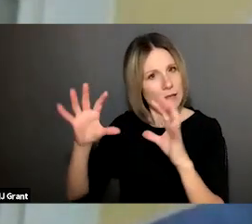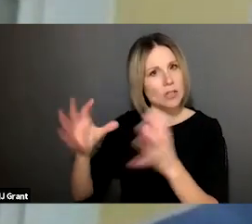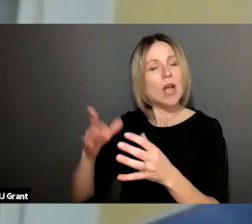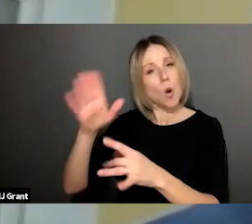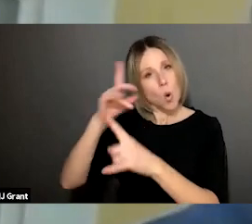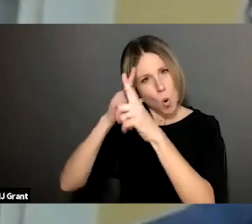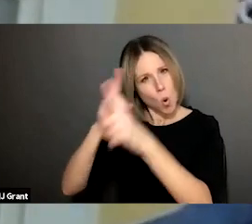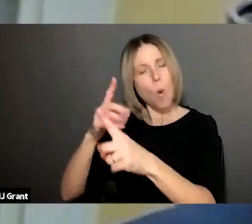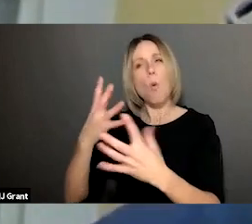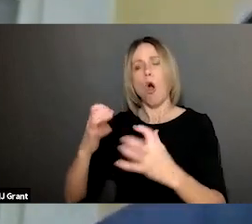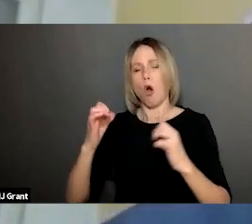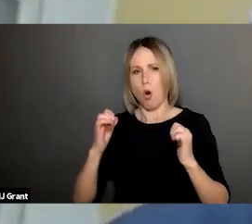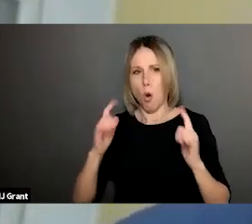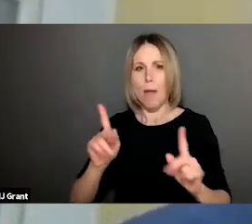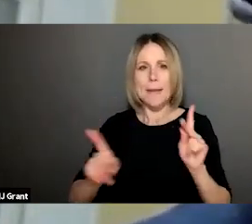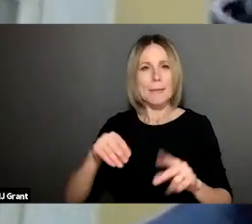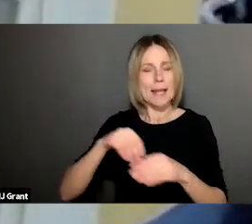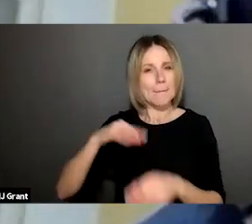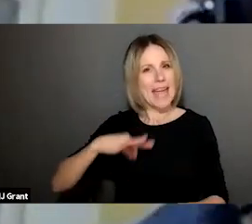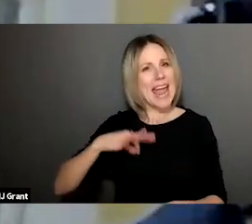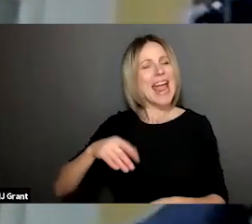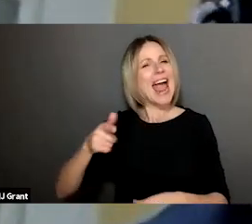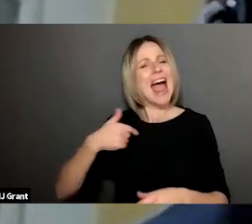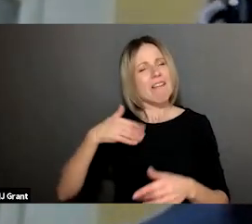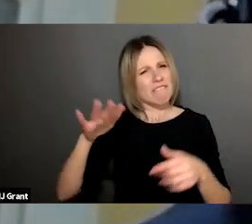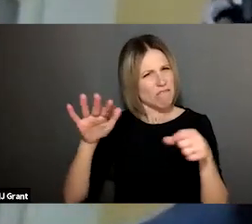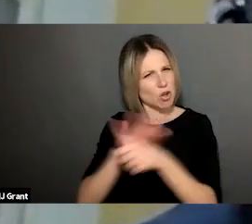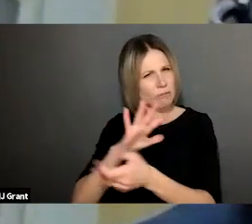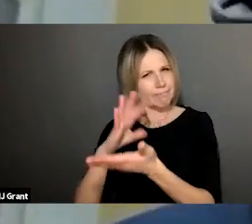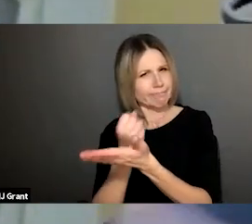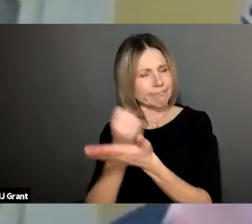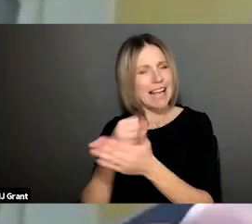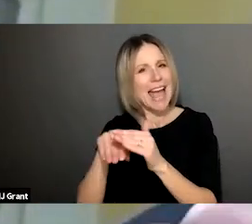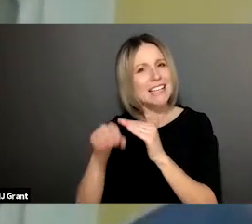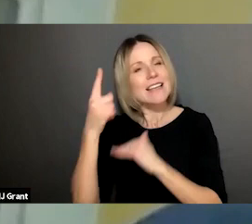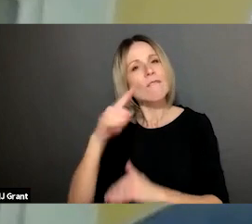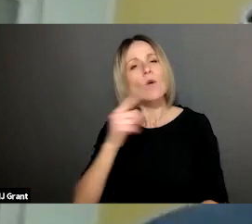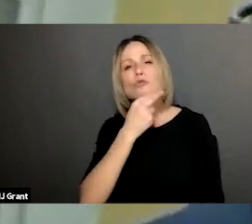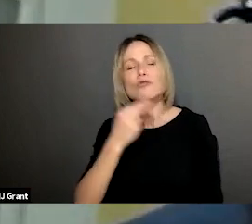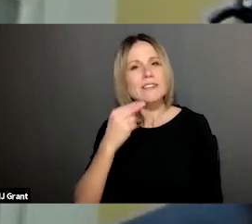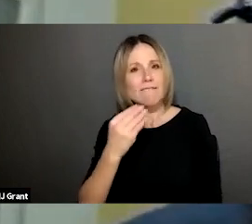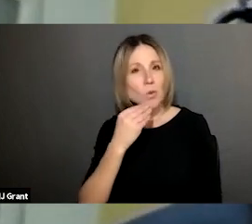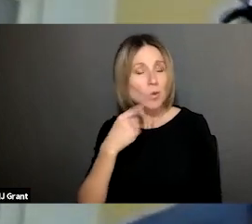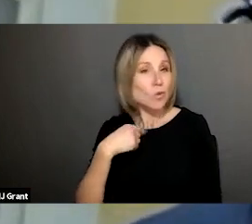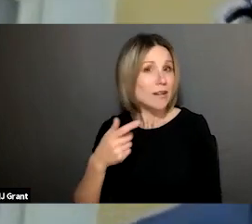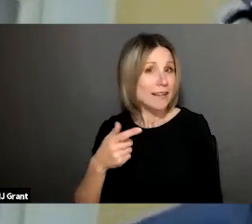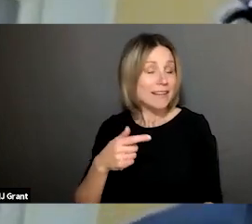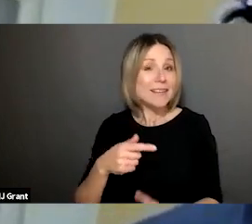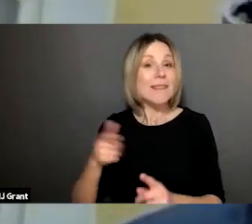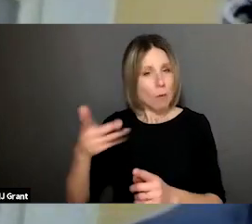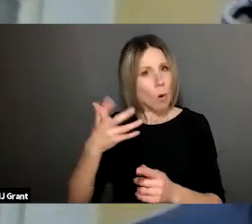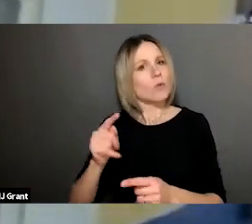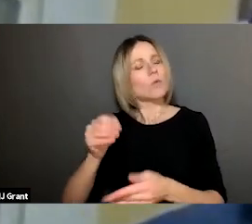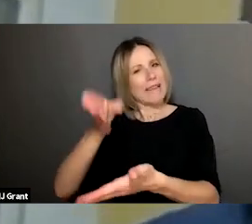of 2025. I hope you've heard about their campaign to end hunger. Strawberry, of course, who runs our